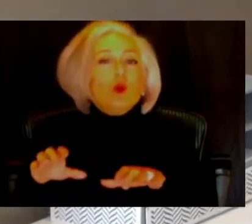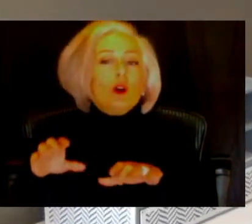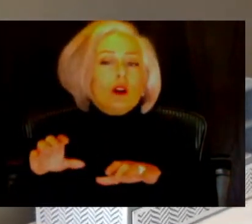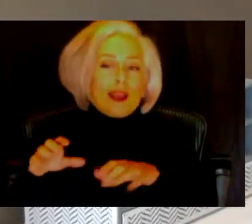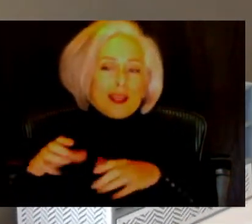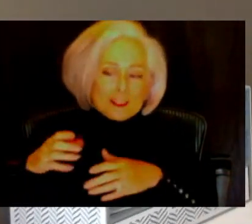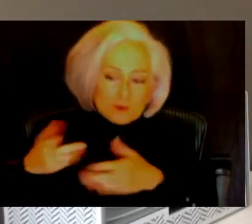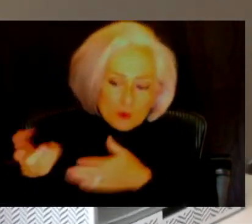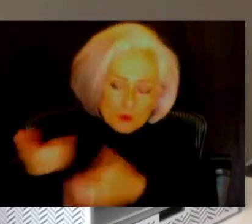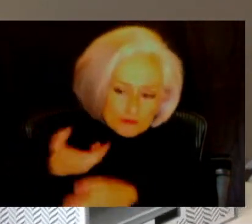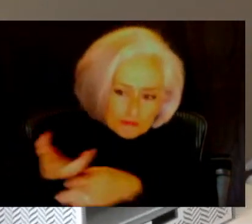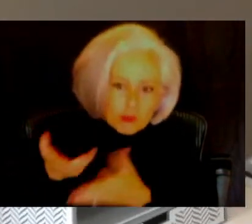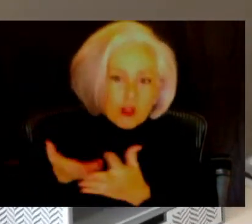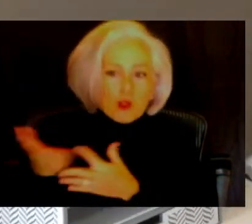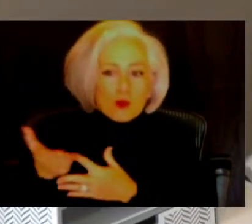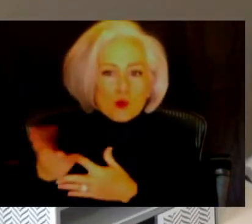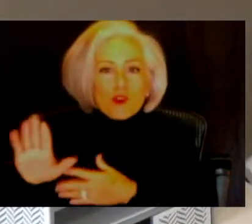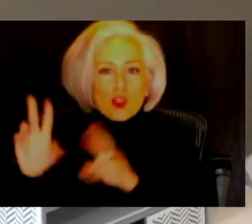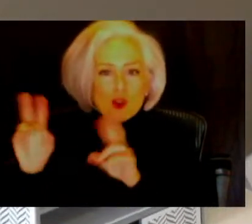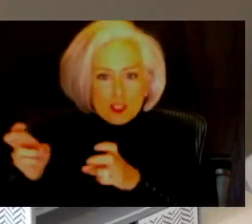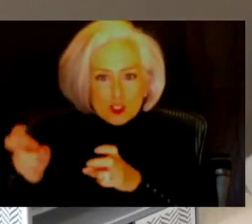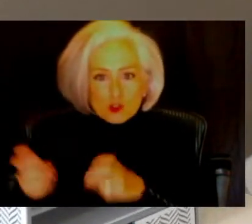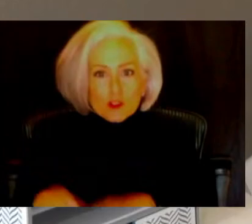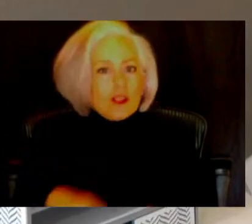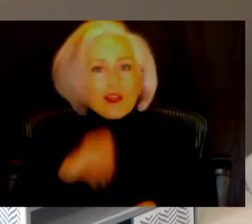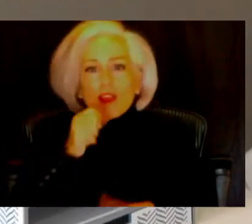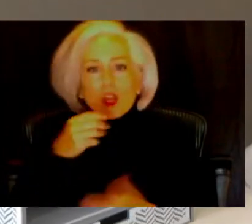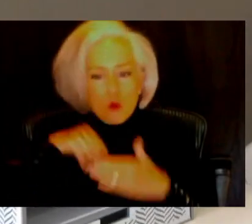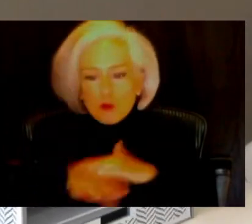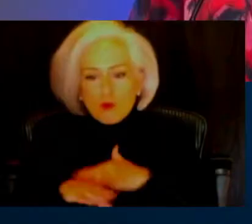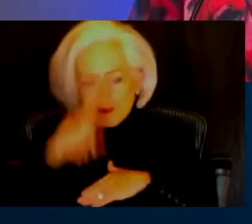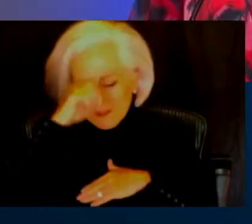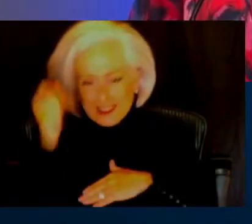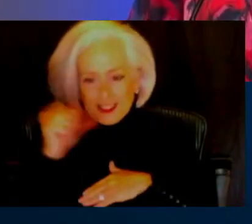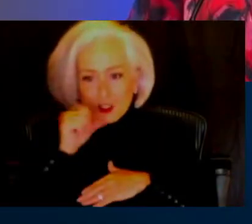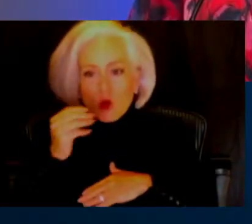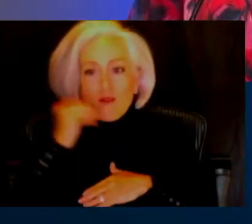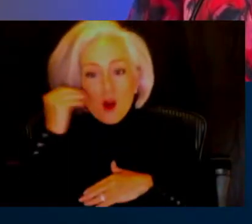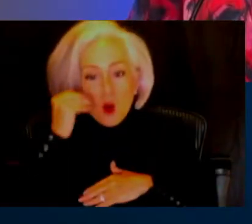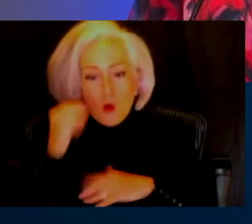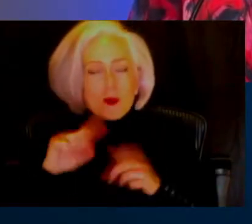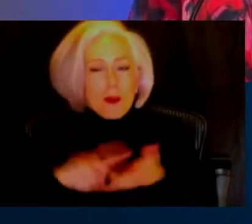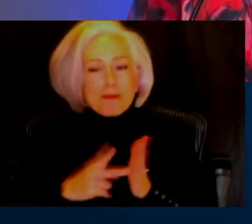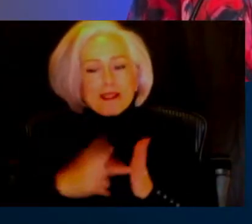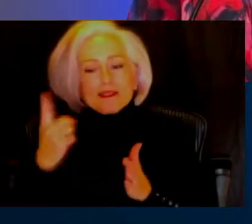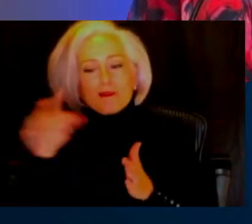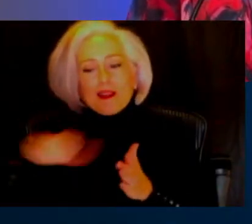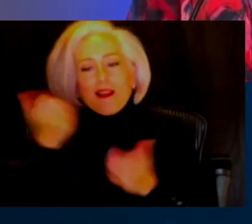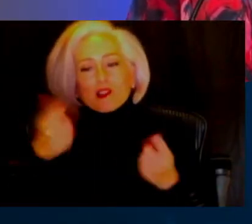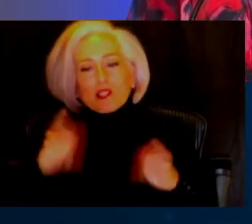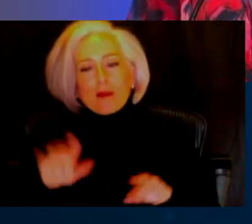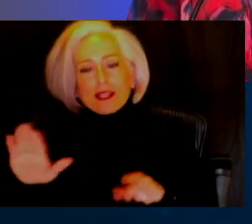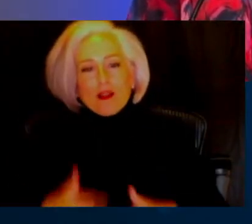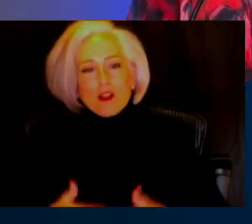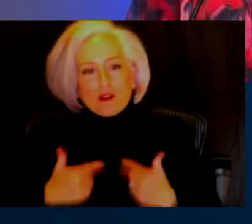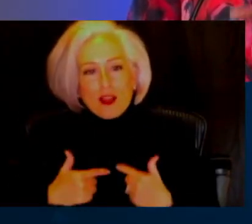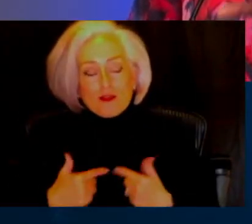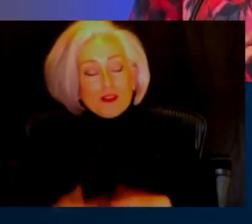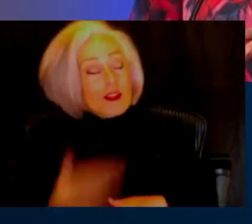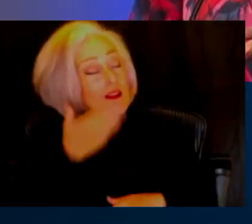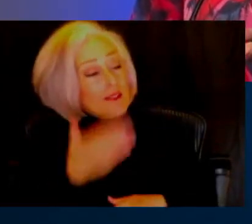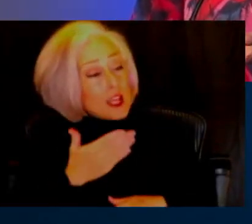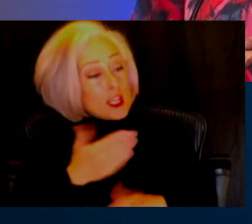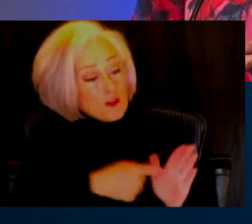something else going on in their life preventing them from being housed. Matt, thank you so much for showing that. We're